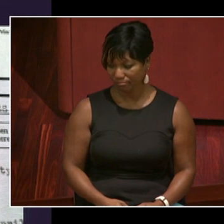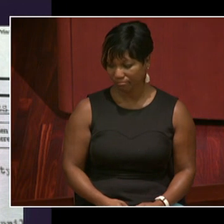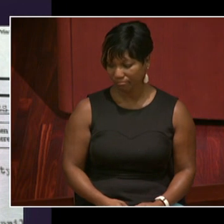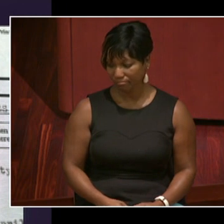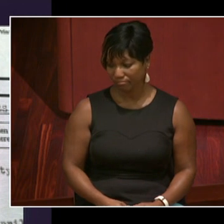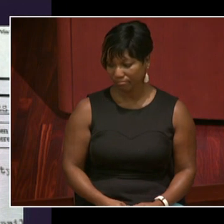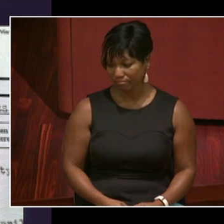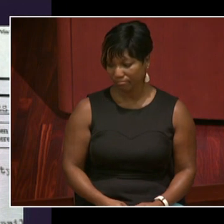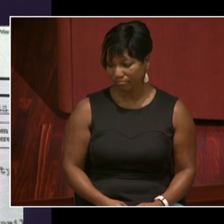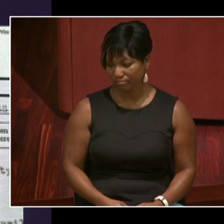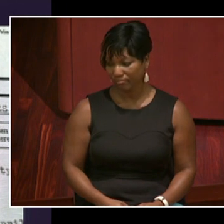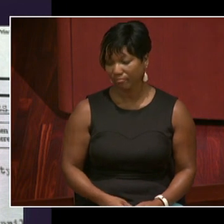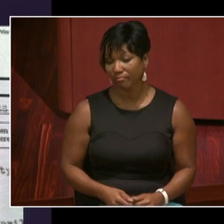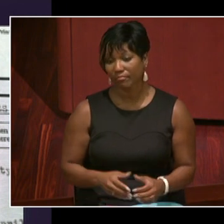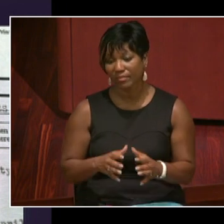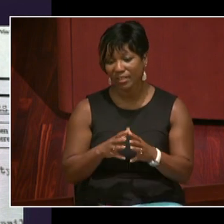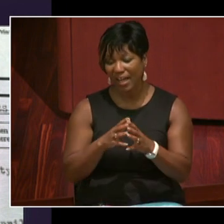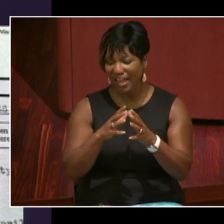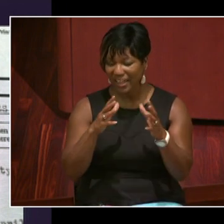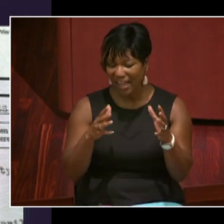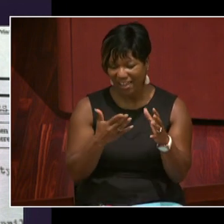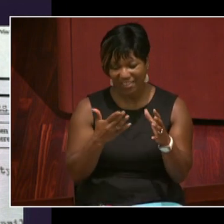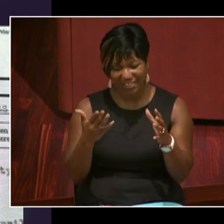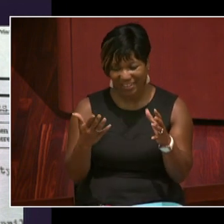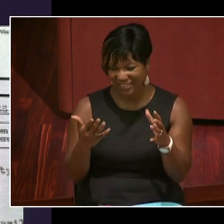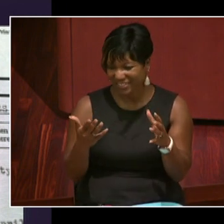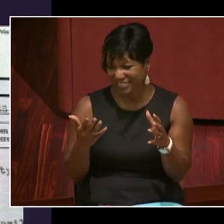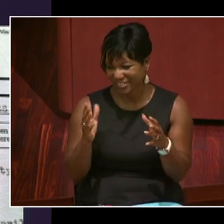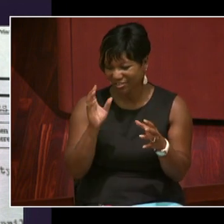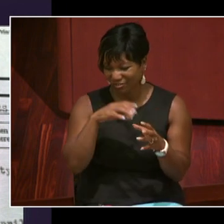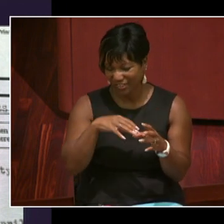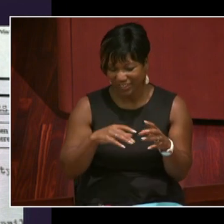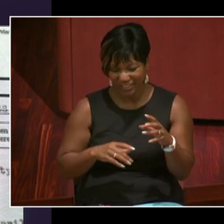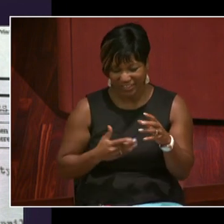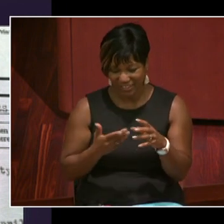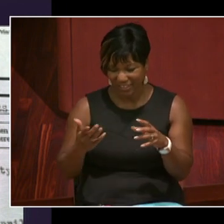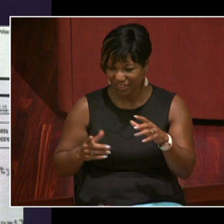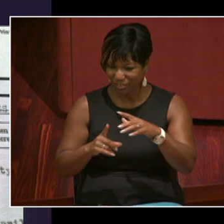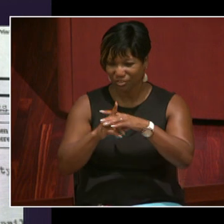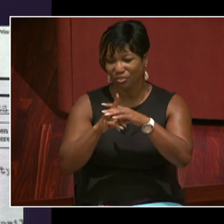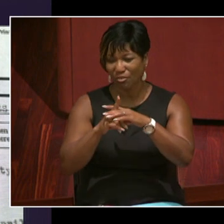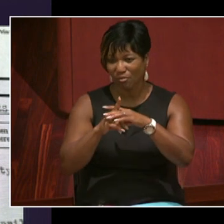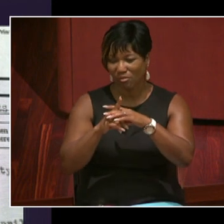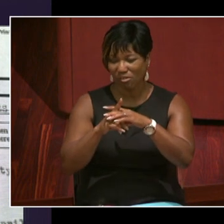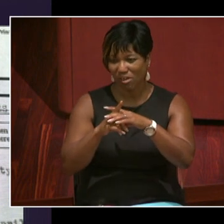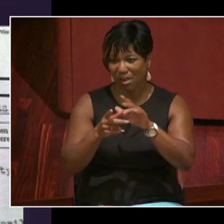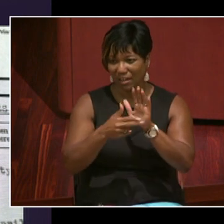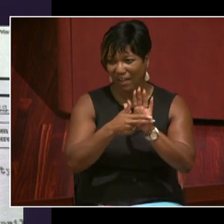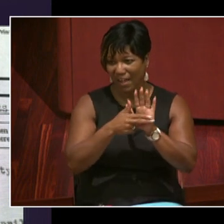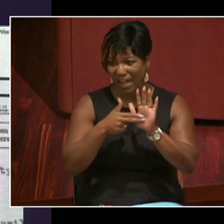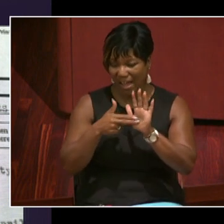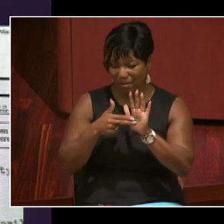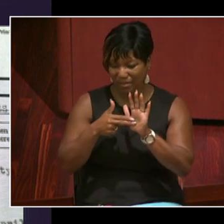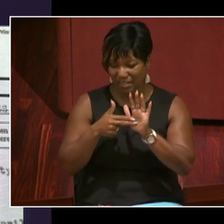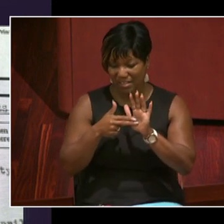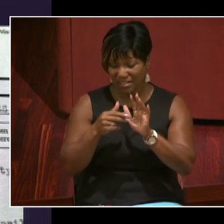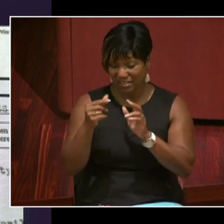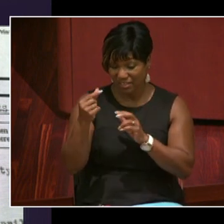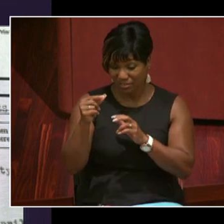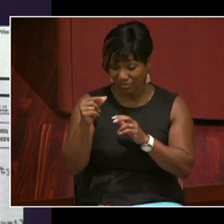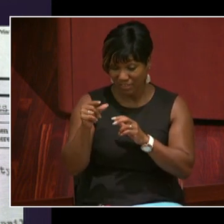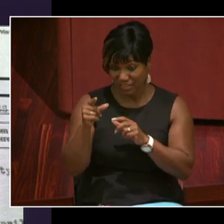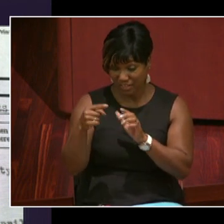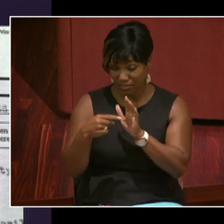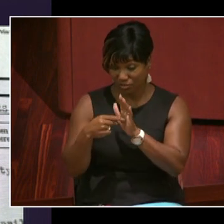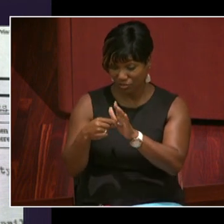And then there are just a lot of random things that will show up in the file from time to time. I'm specifically going to highlight the green sheet that's showing up on the left side of the screen